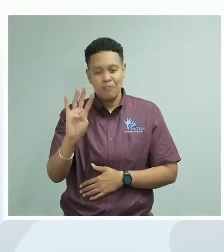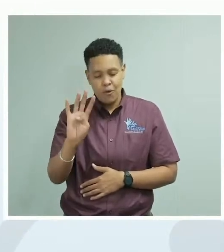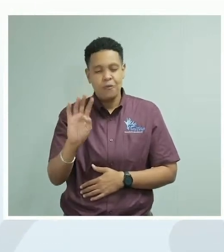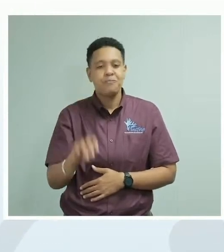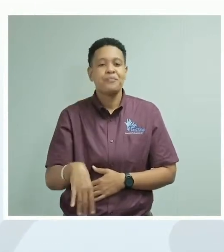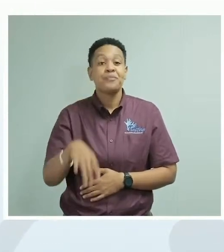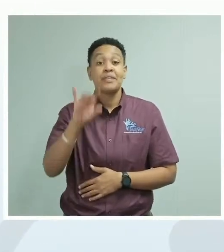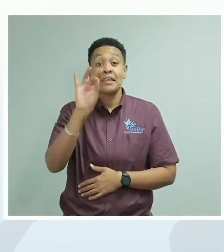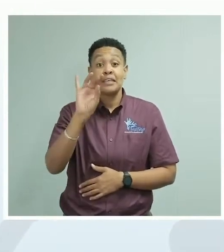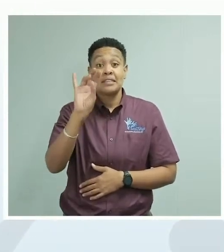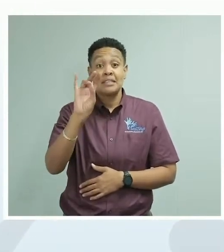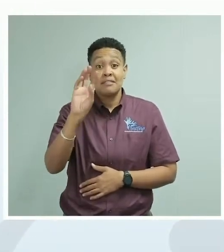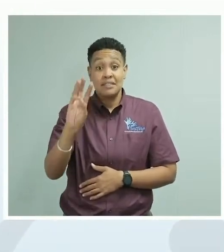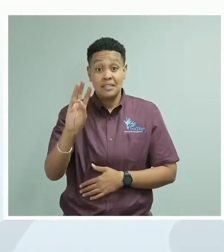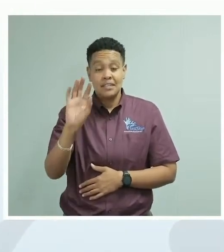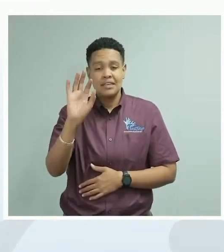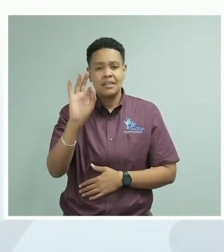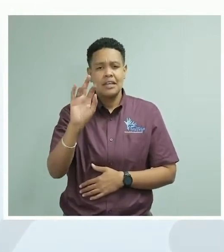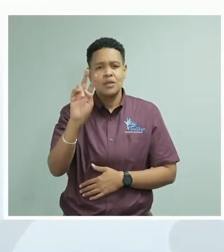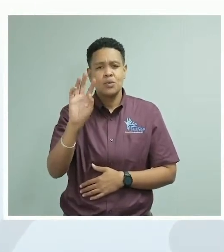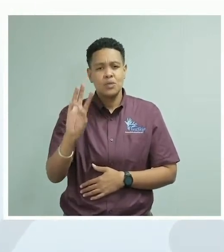876-926-9374,